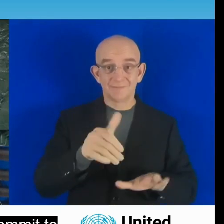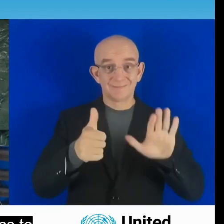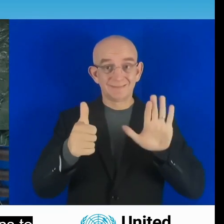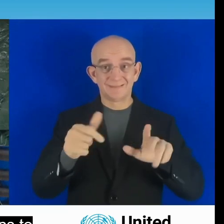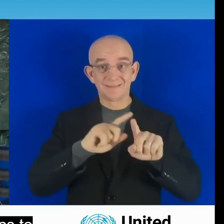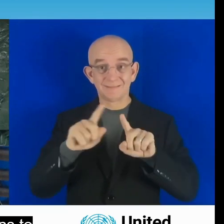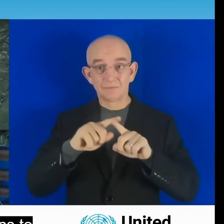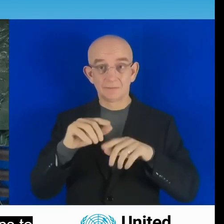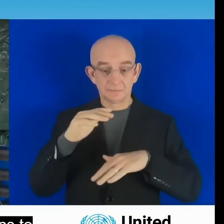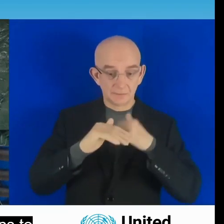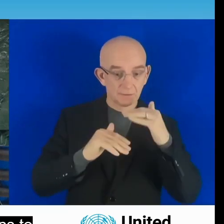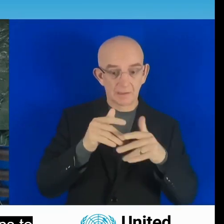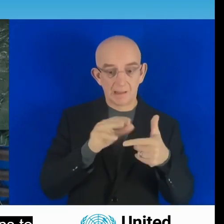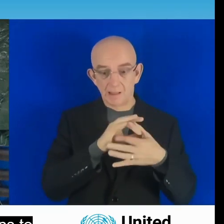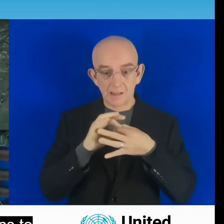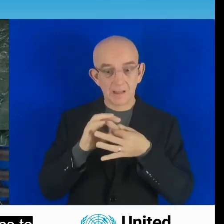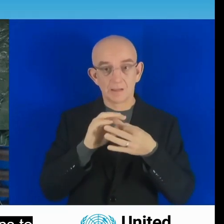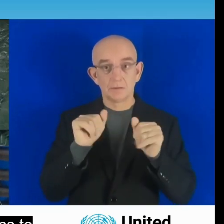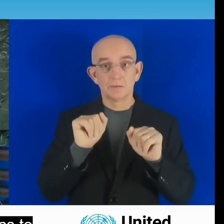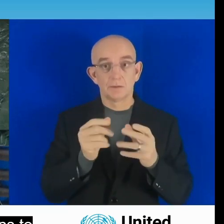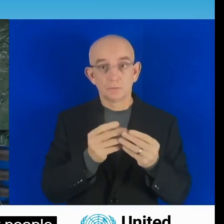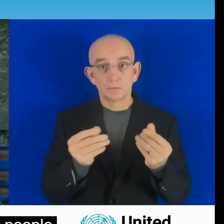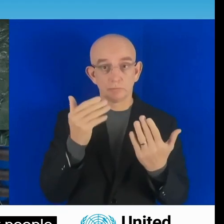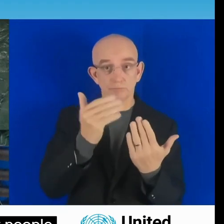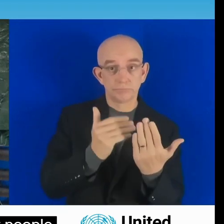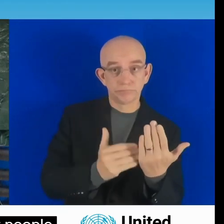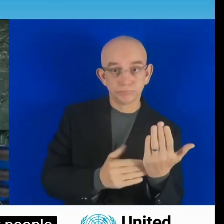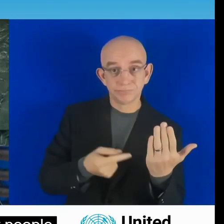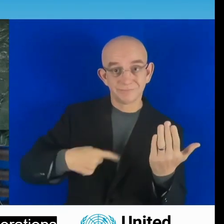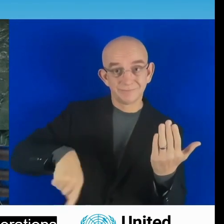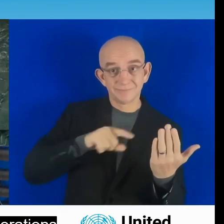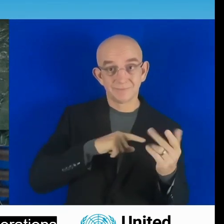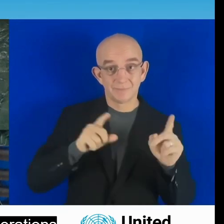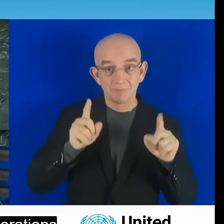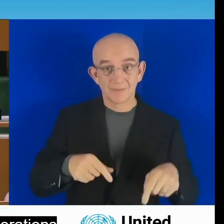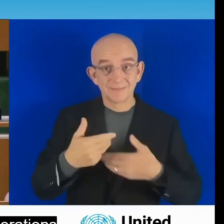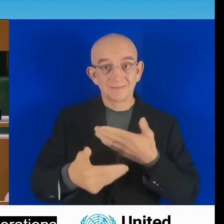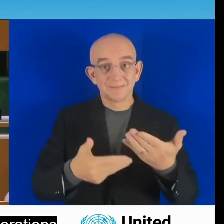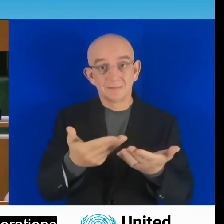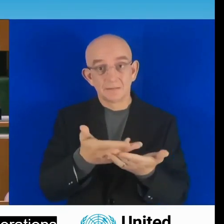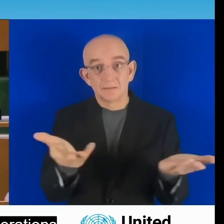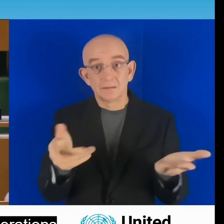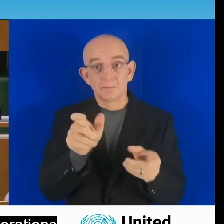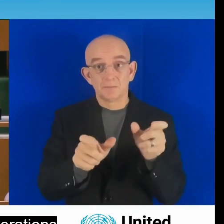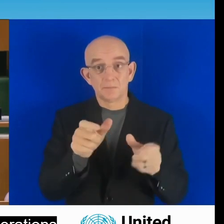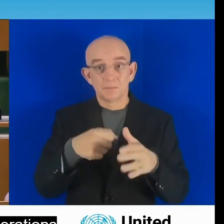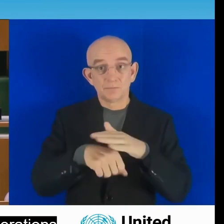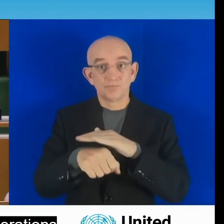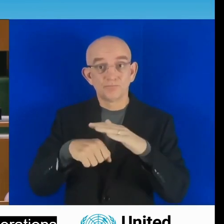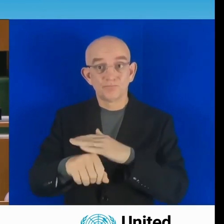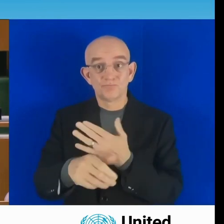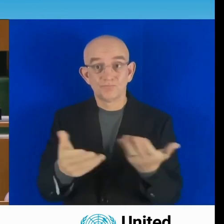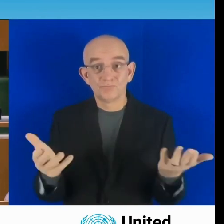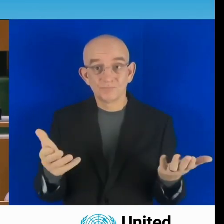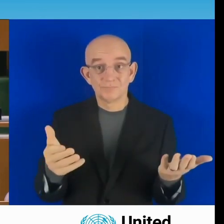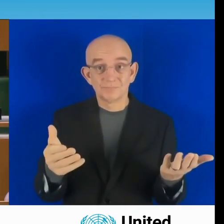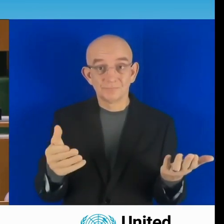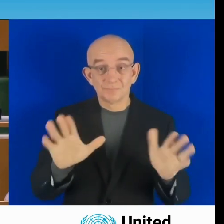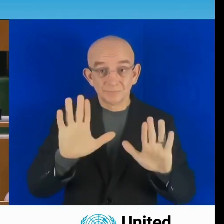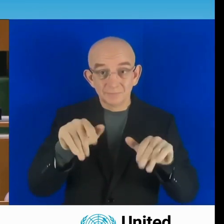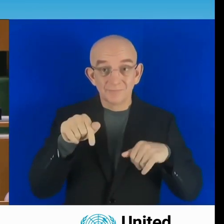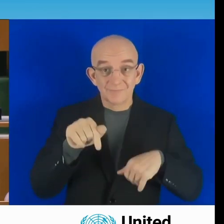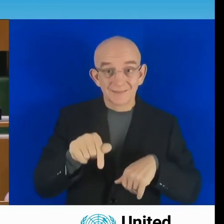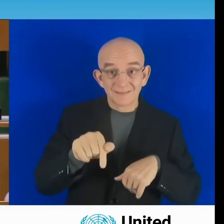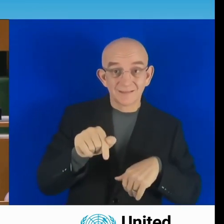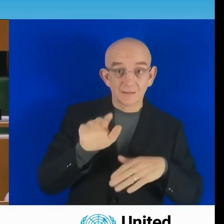both now and in generations to come. The Pact of the Future is our opportunity to demonstrate our